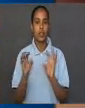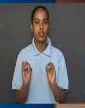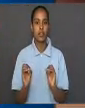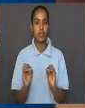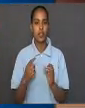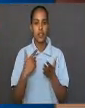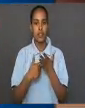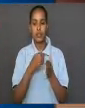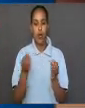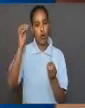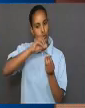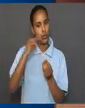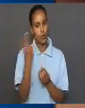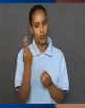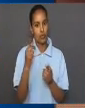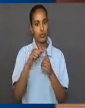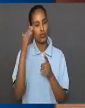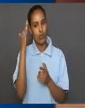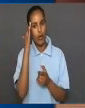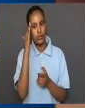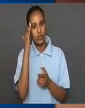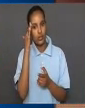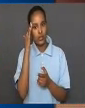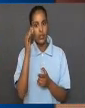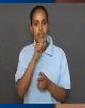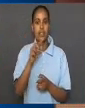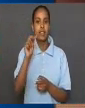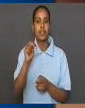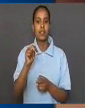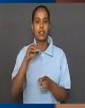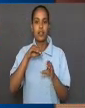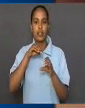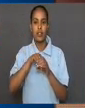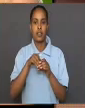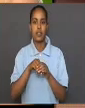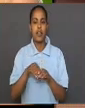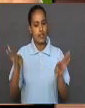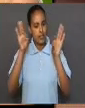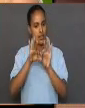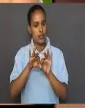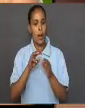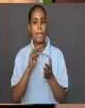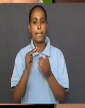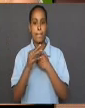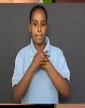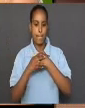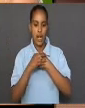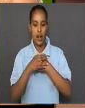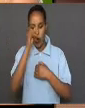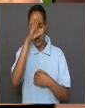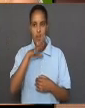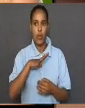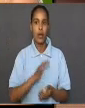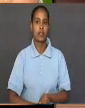Students, it is also important to note that zinc is an essential mineral for